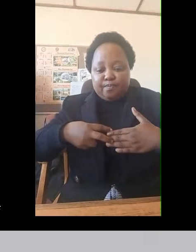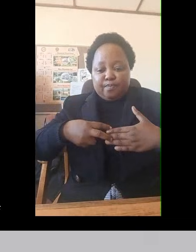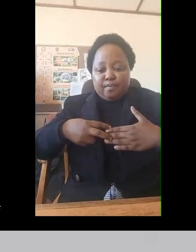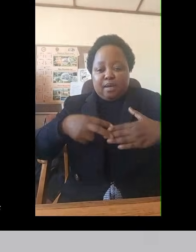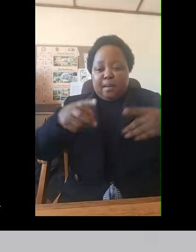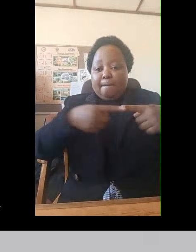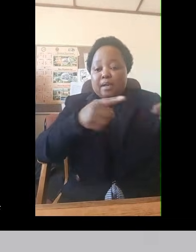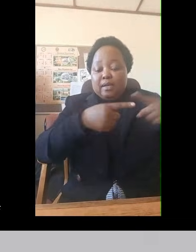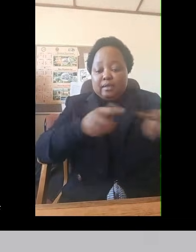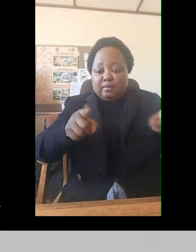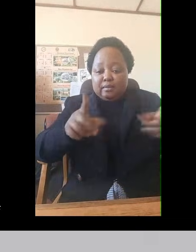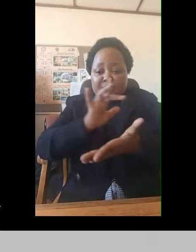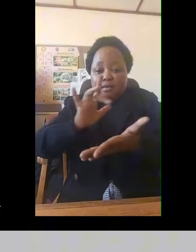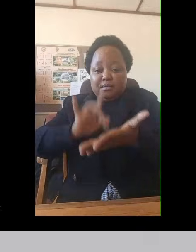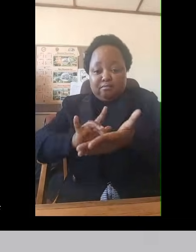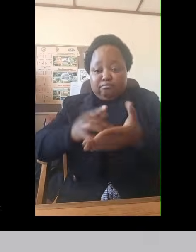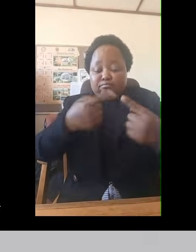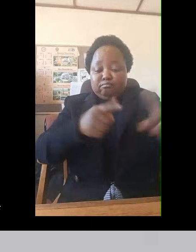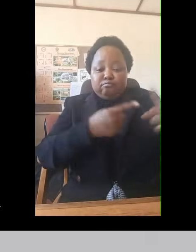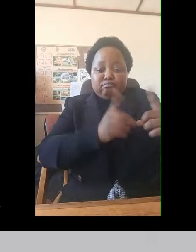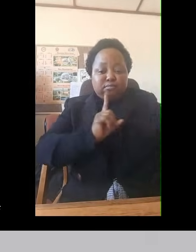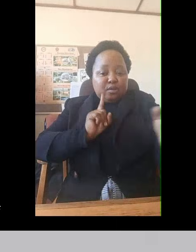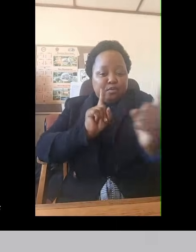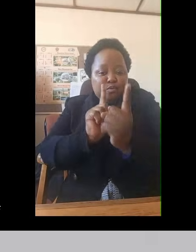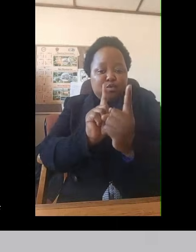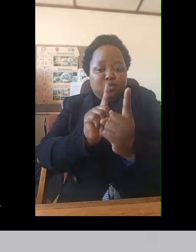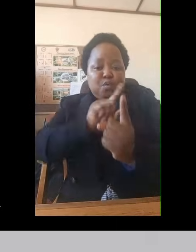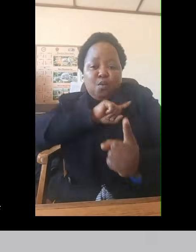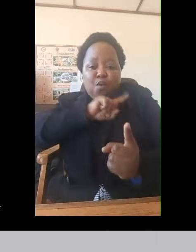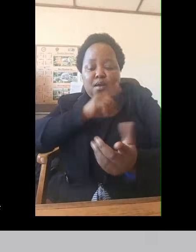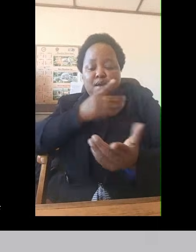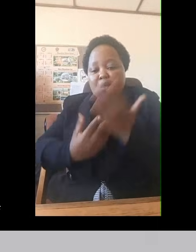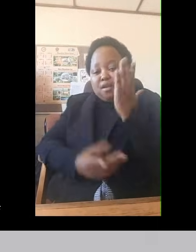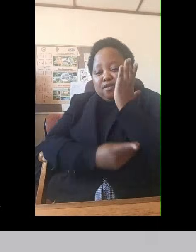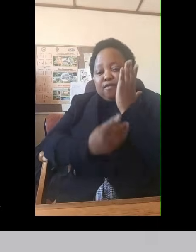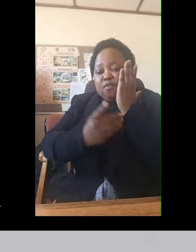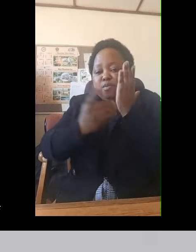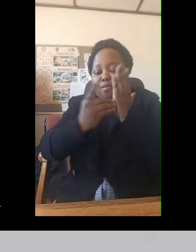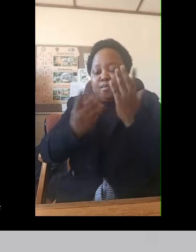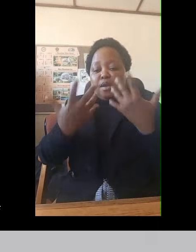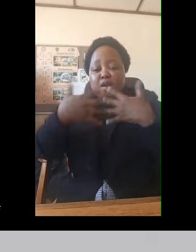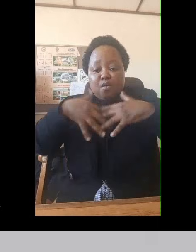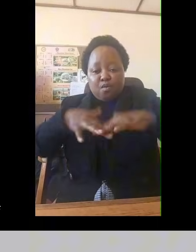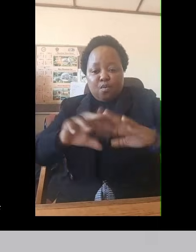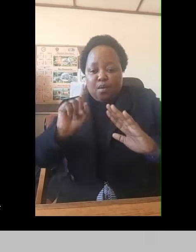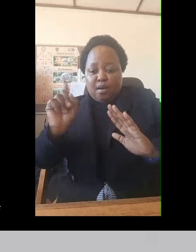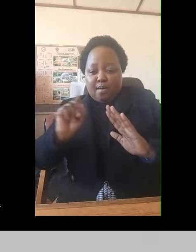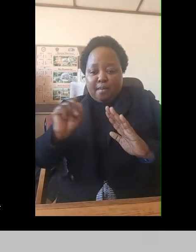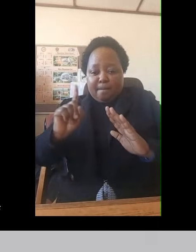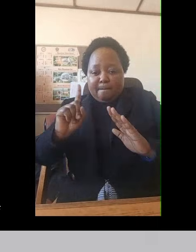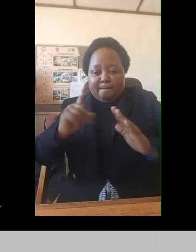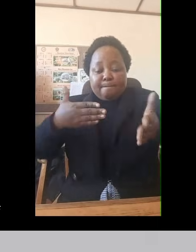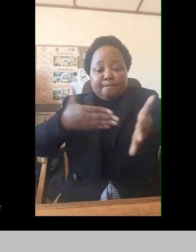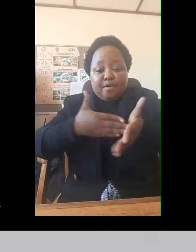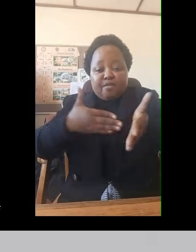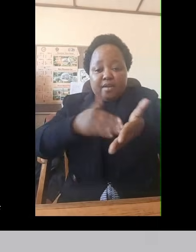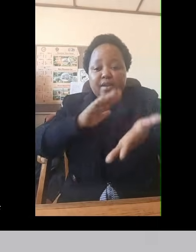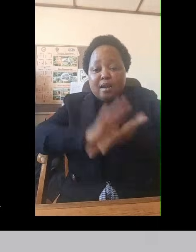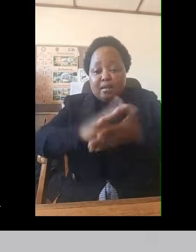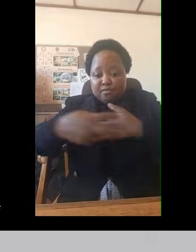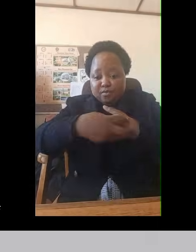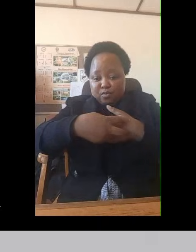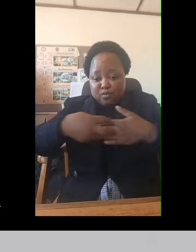multi-sectoral approach to development, including prevention and response